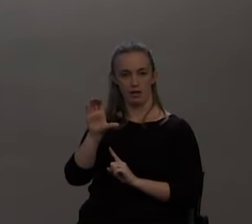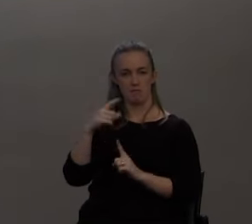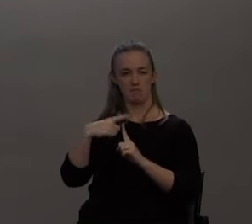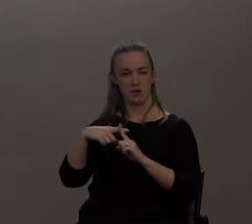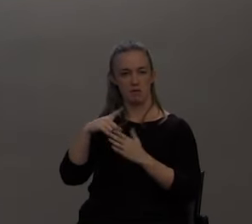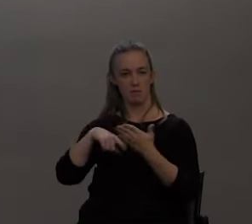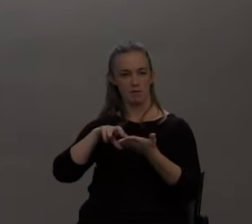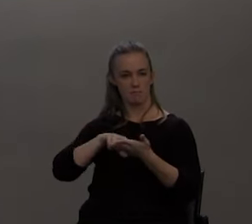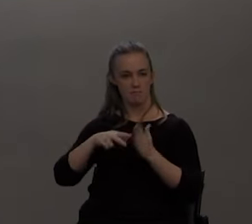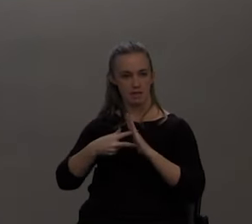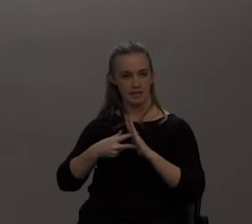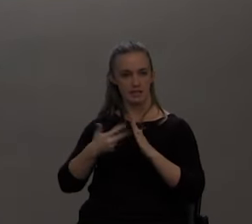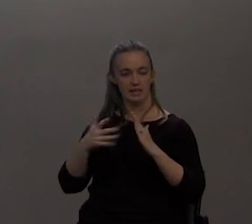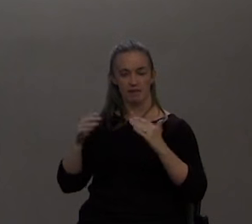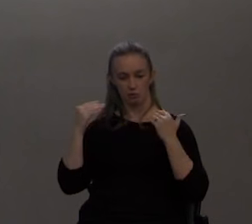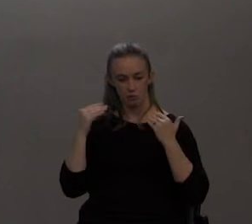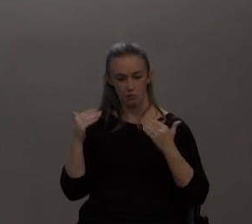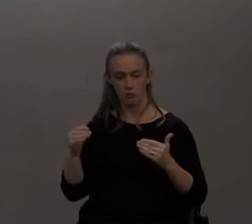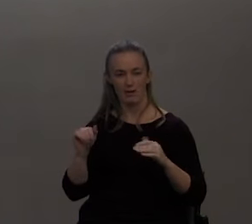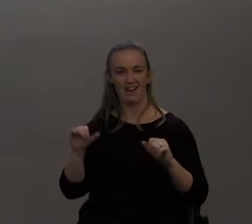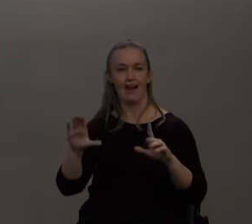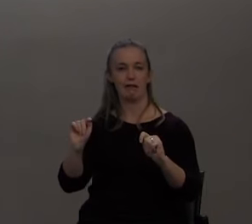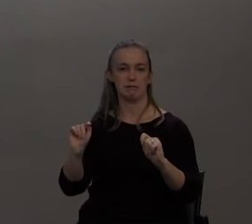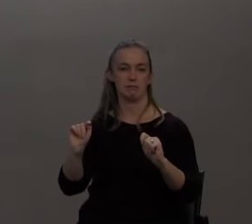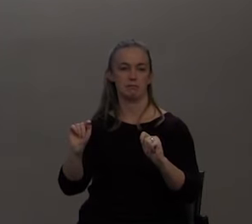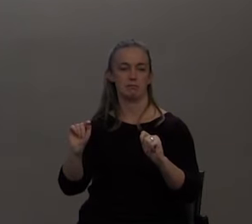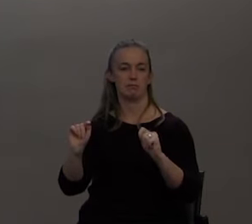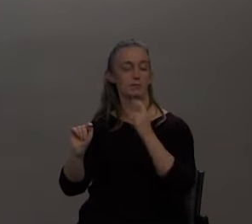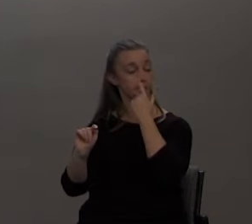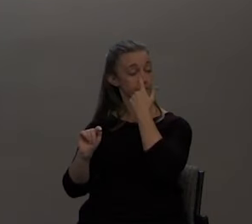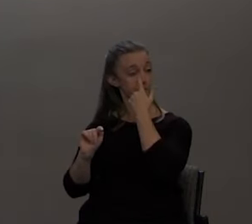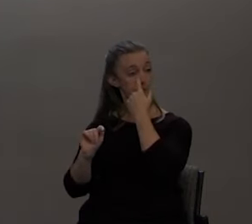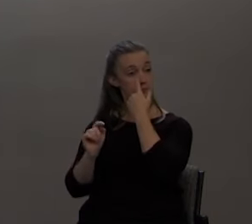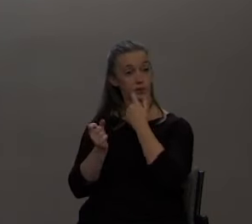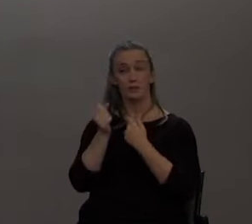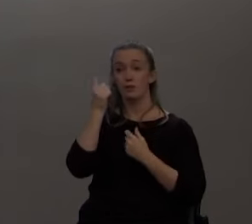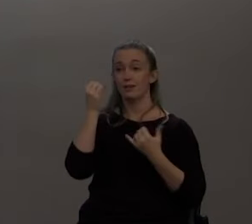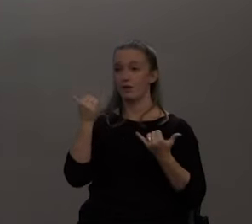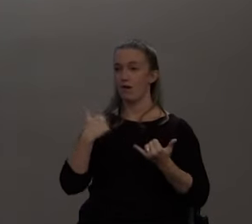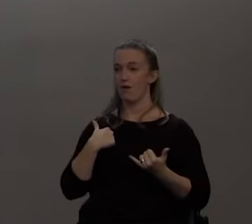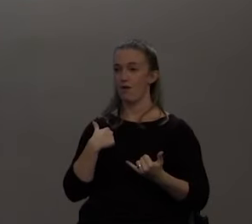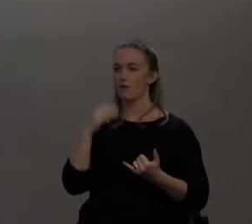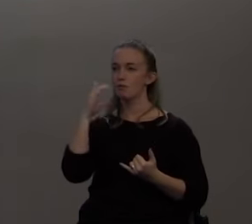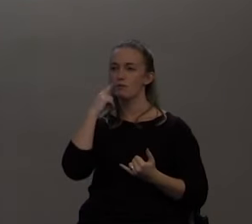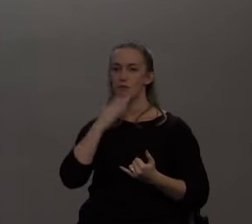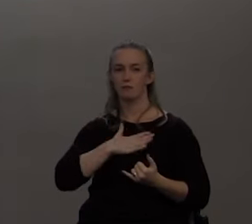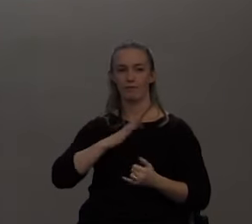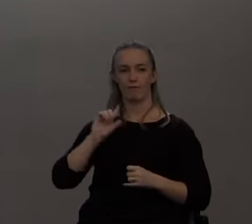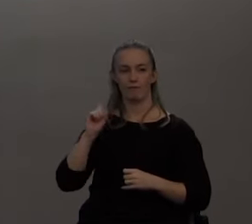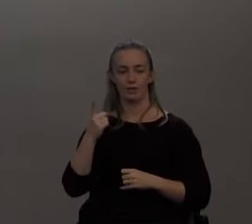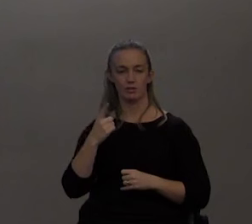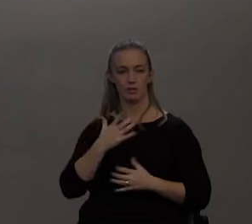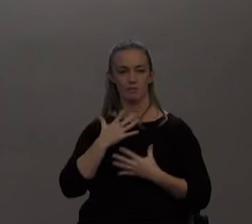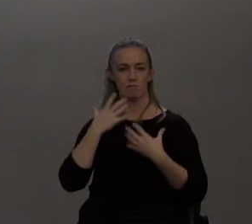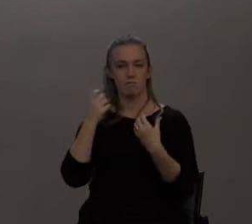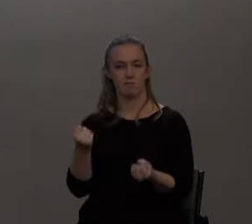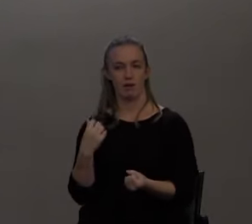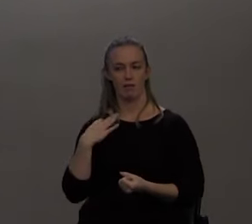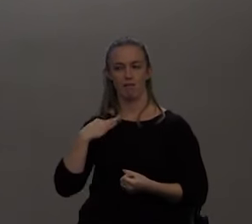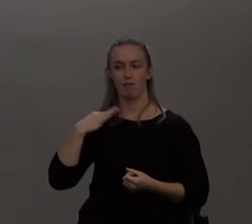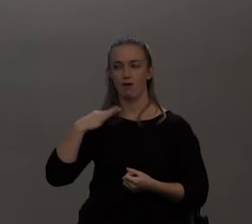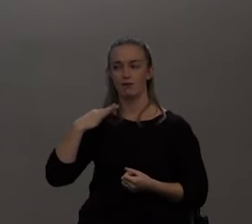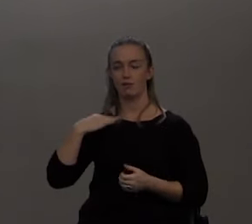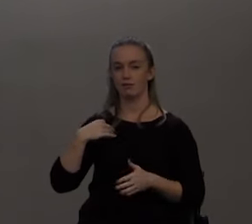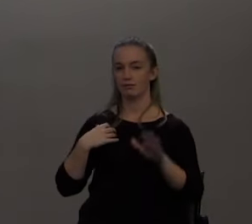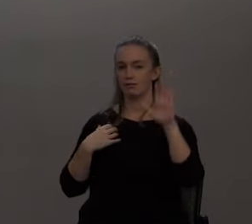upon it based on the recommendations that come out at the end. So with that, I'm looking for my first brave volunteer to share with